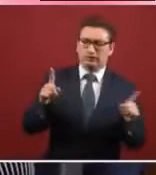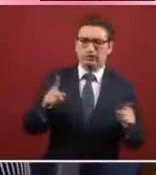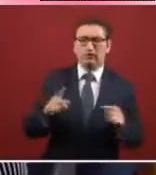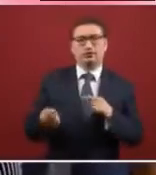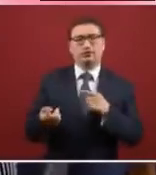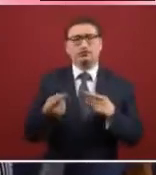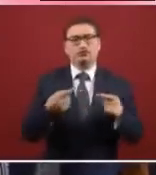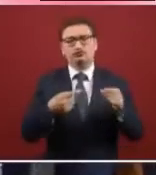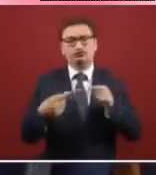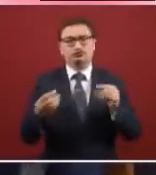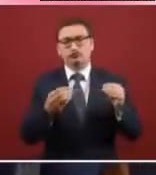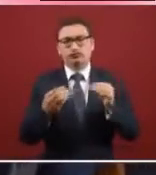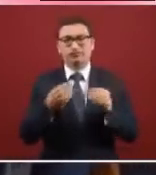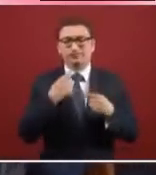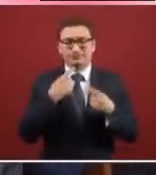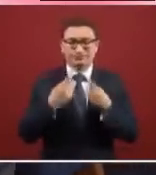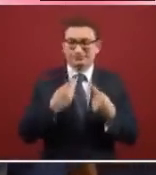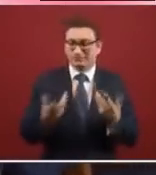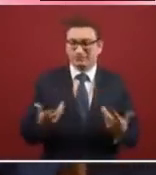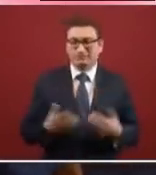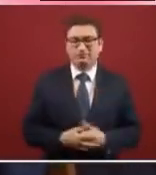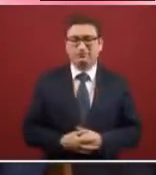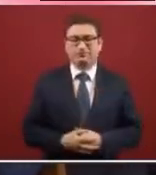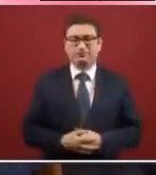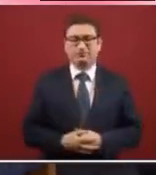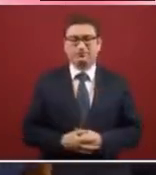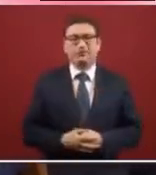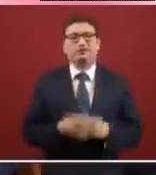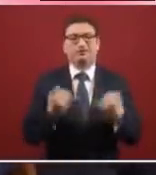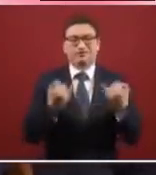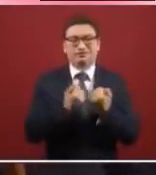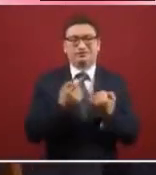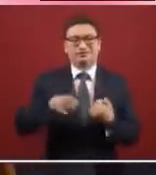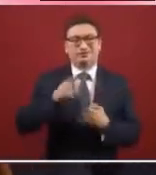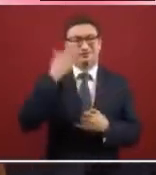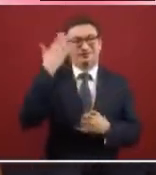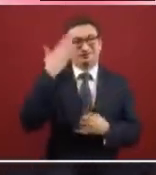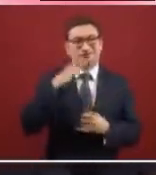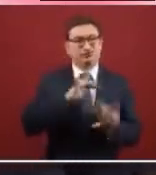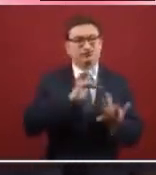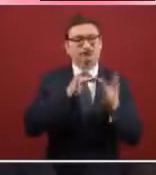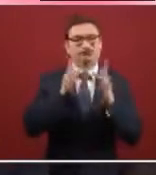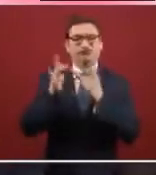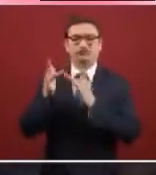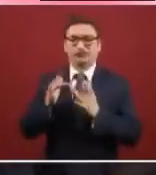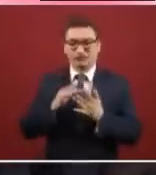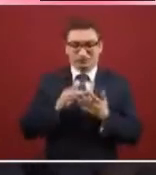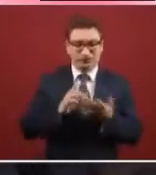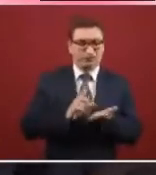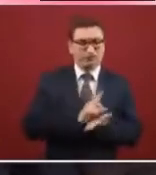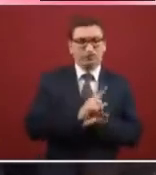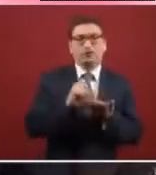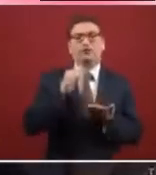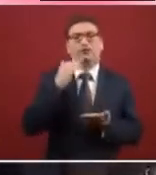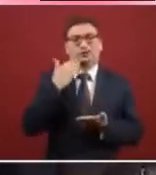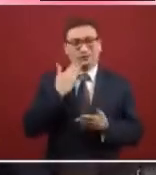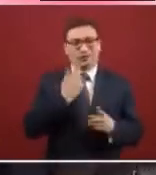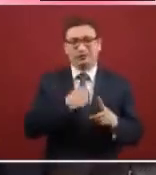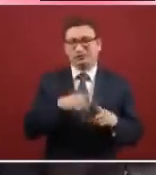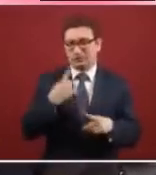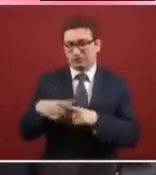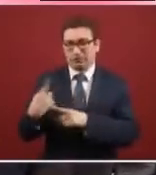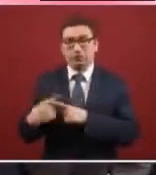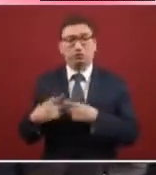Como ustedes saben. To tell your side. Las redes sociales. As you know the qué bueno holy que web. Este